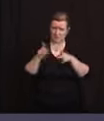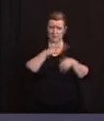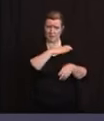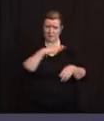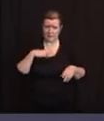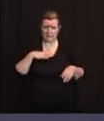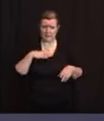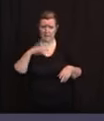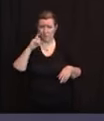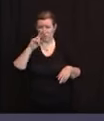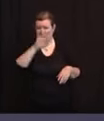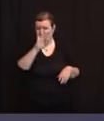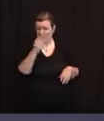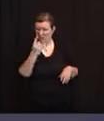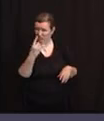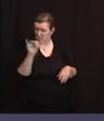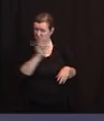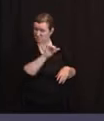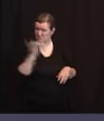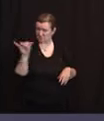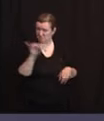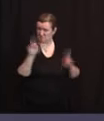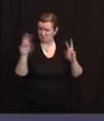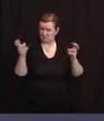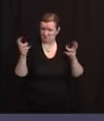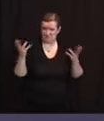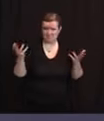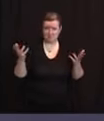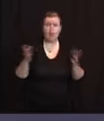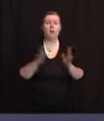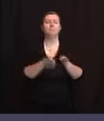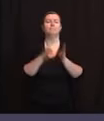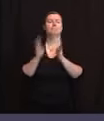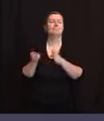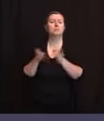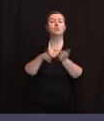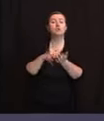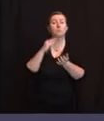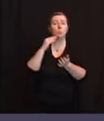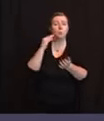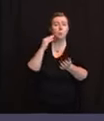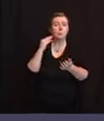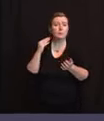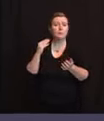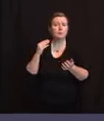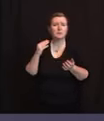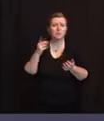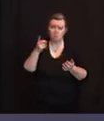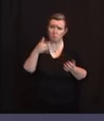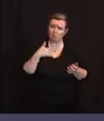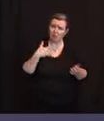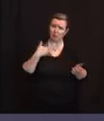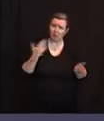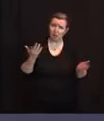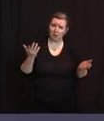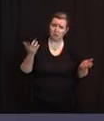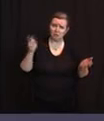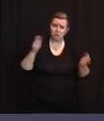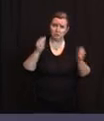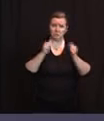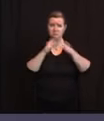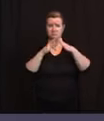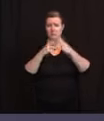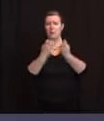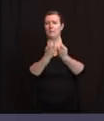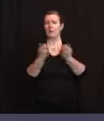long-term care, would you also support a similar bipartisan state panel with subpoena